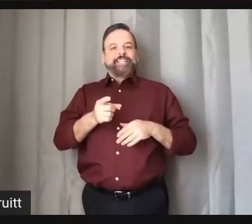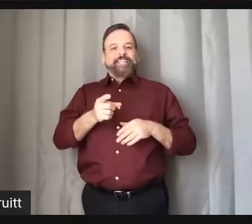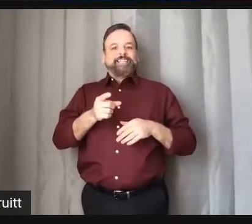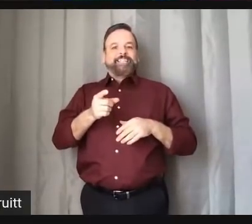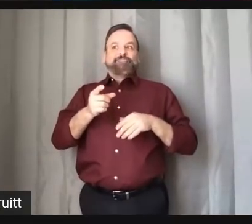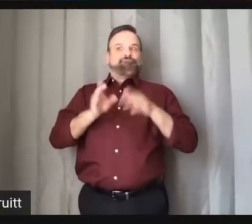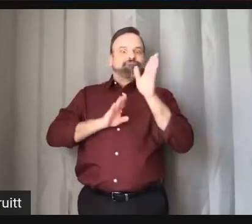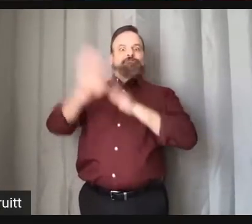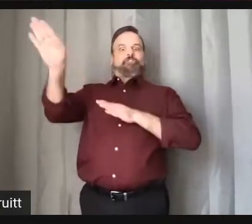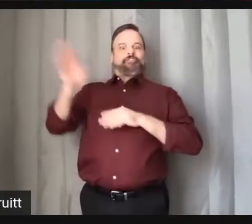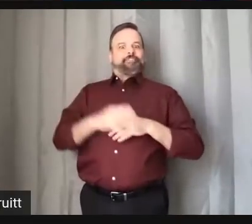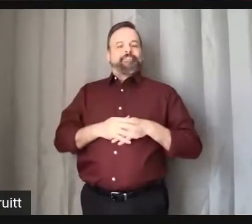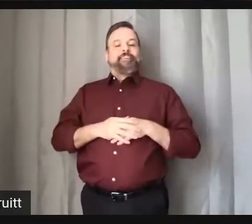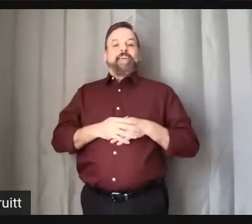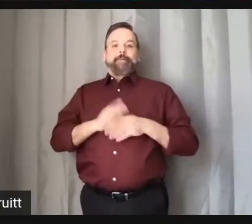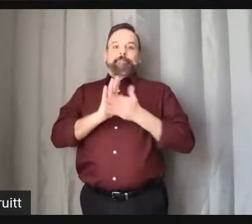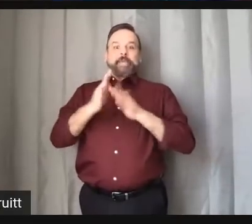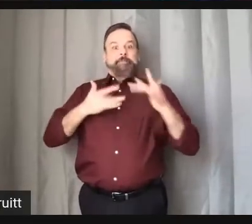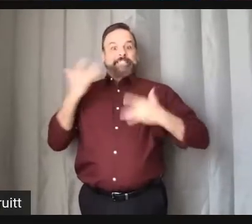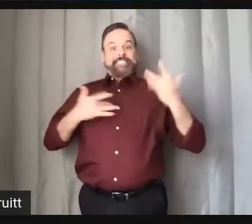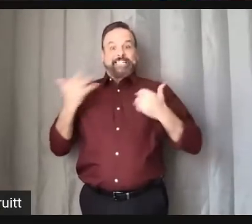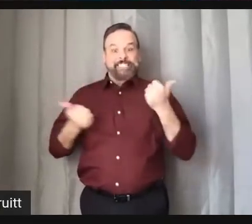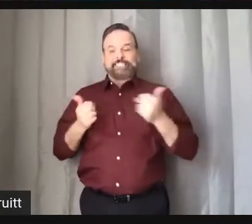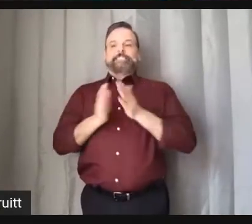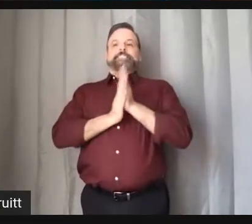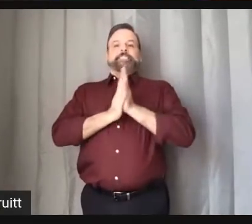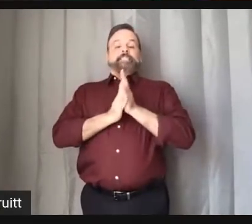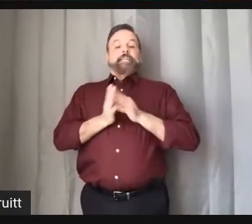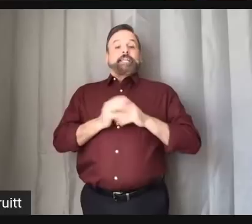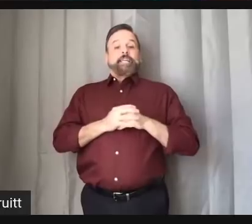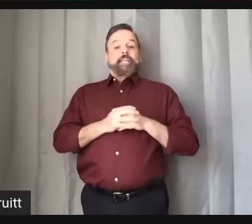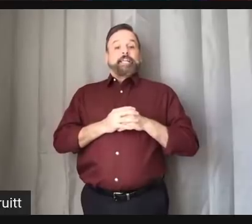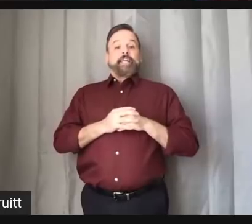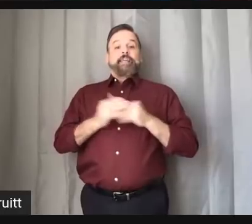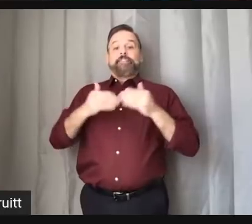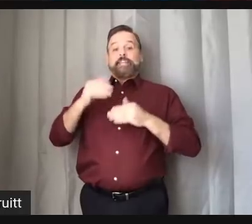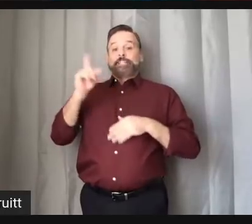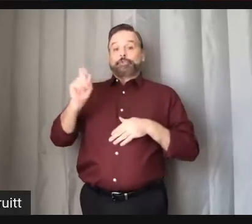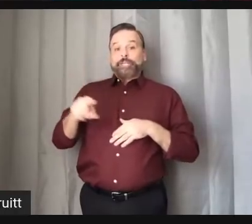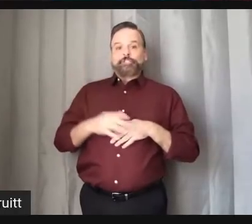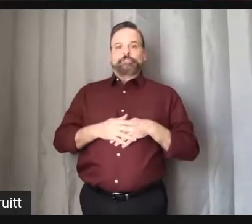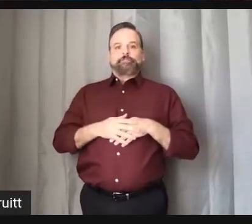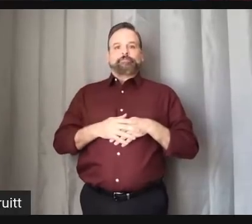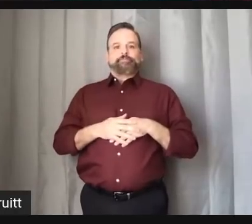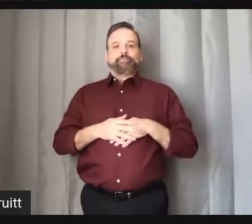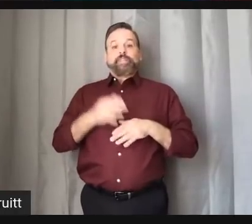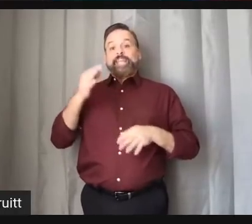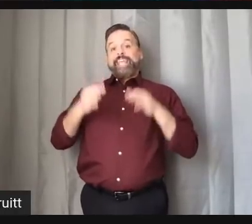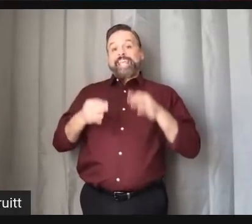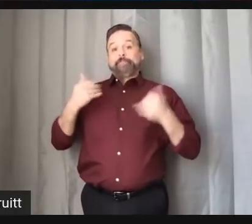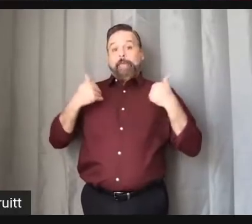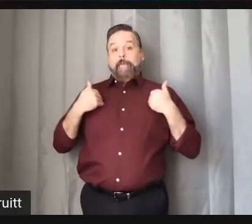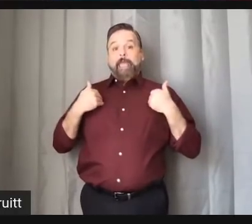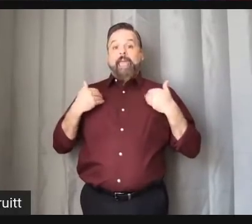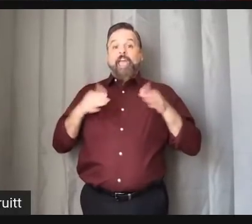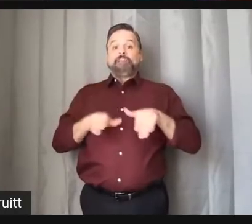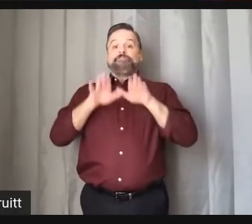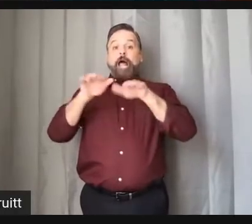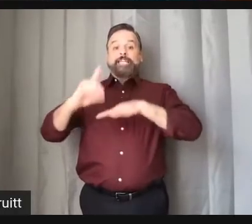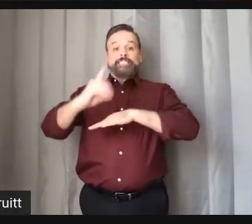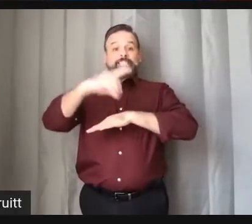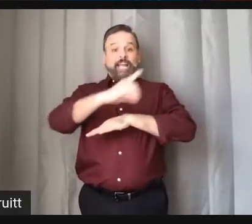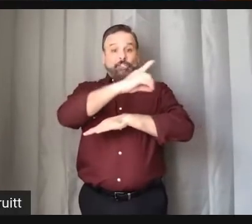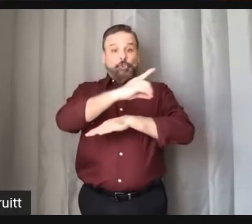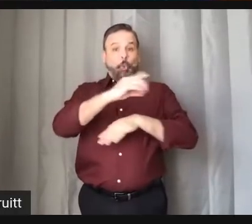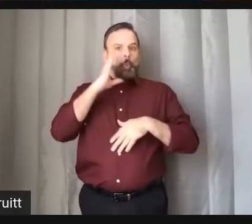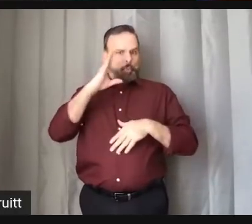off. And like, and then I got excited about it. And then it, obviously the next question is like, would, if there were pterodactyls at that time, would they have fought in the